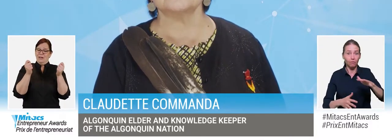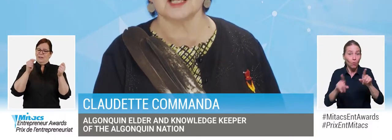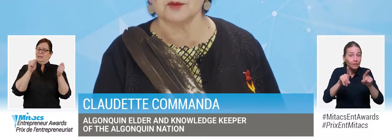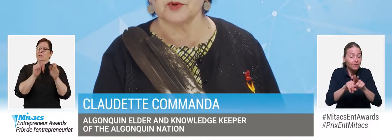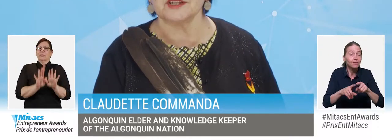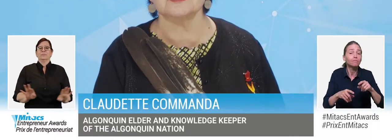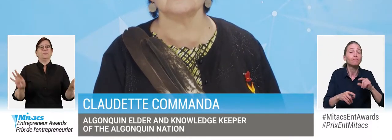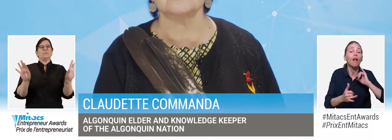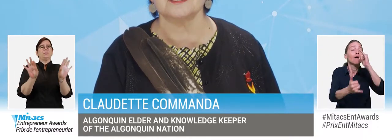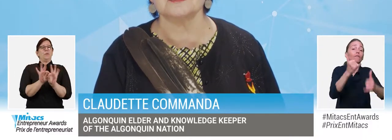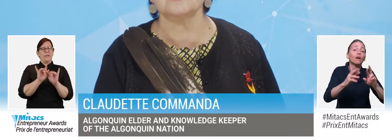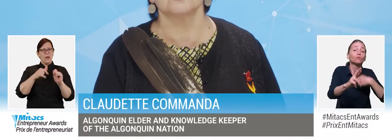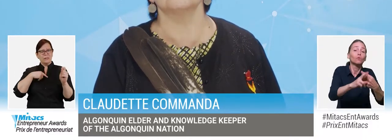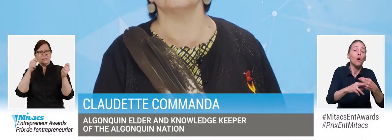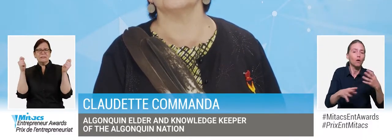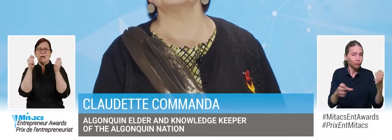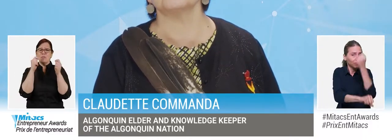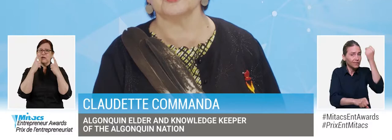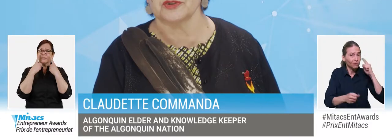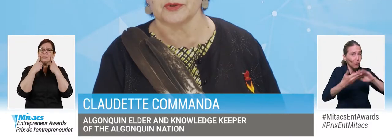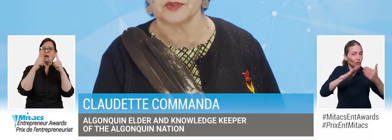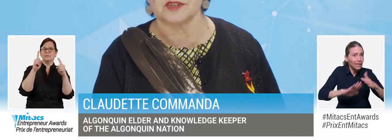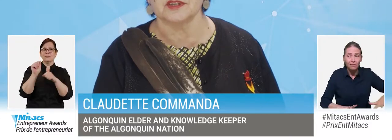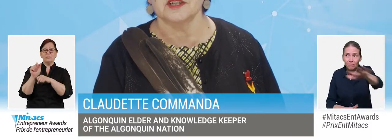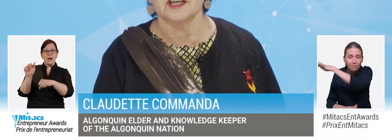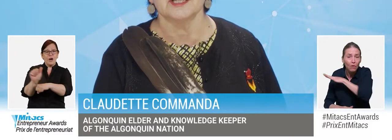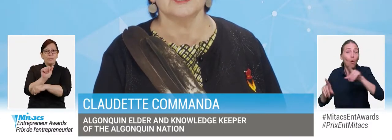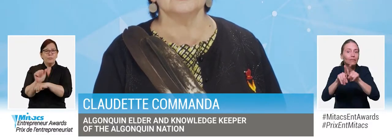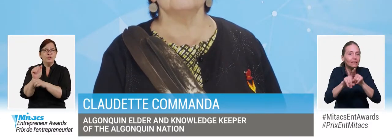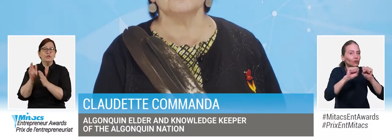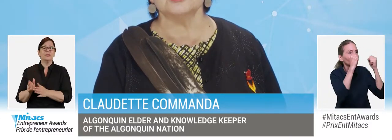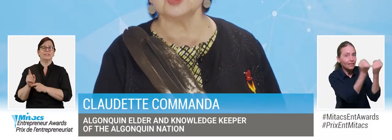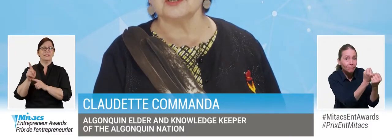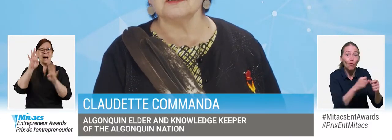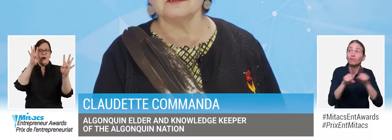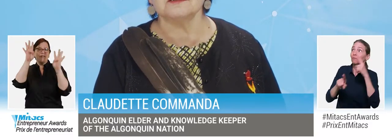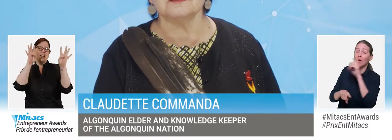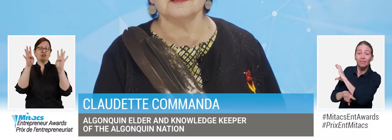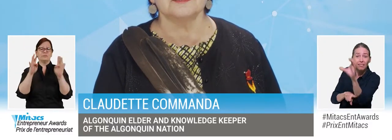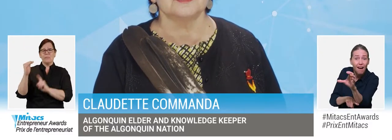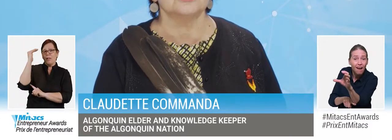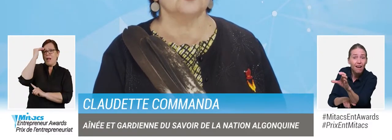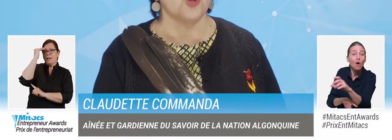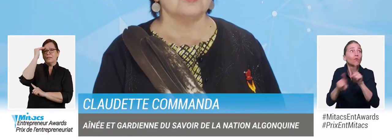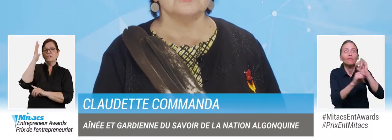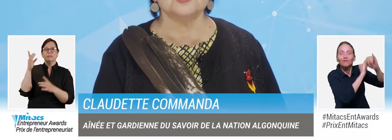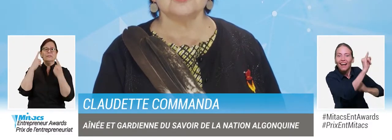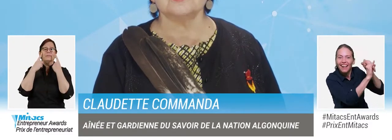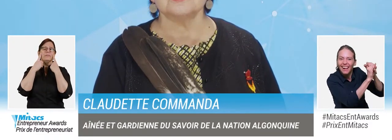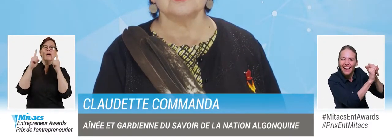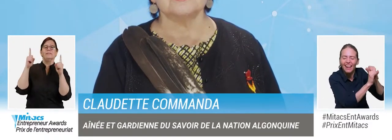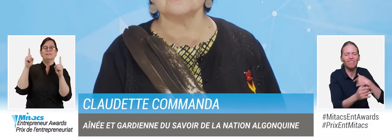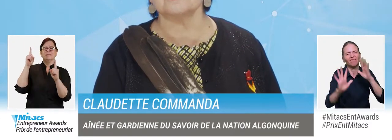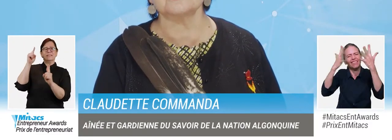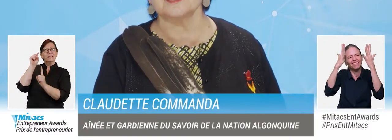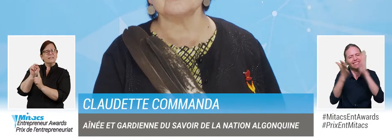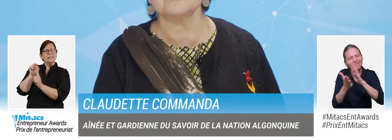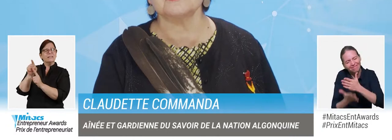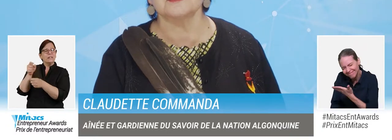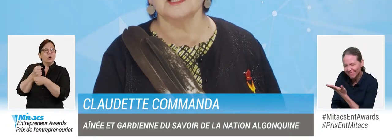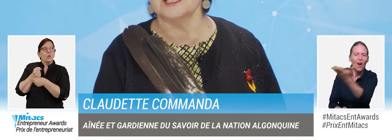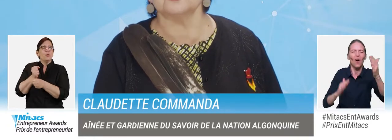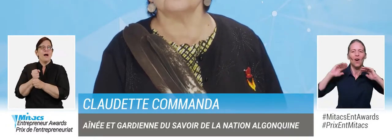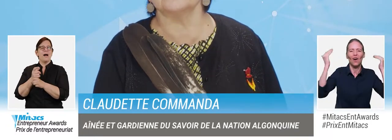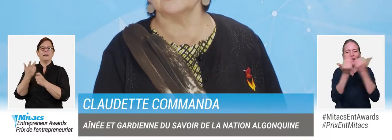that we celebrate the success of entrepreneurs. Innovation, knowledge,